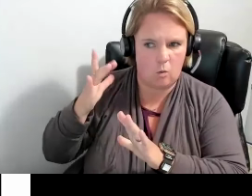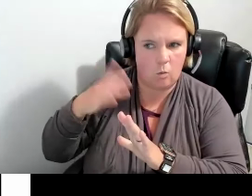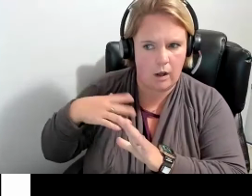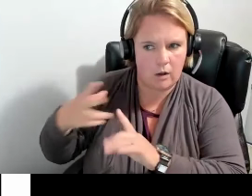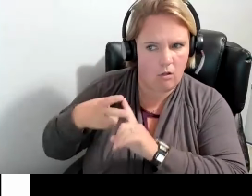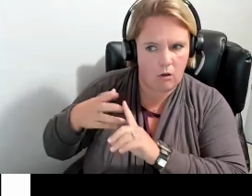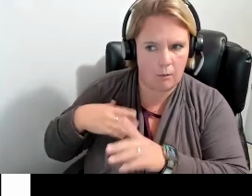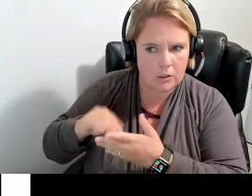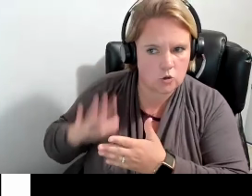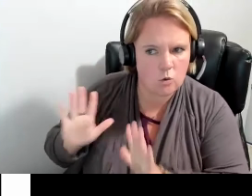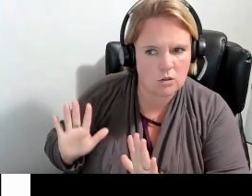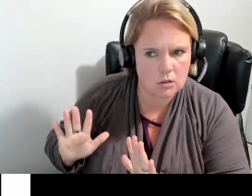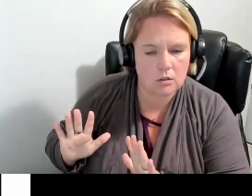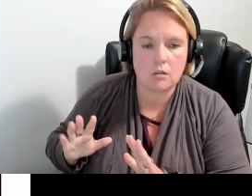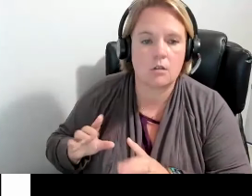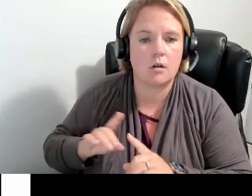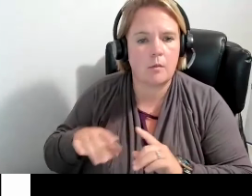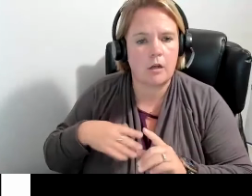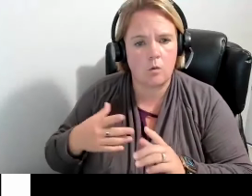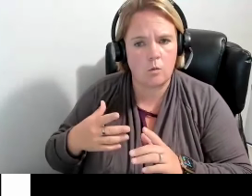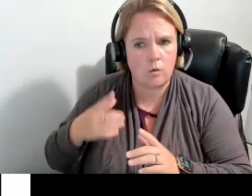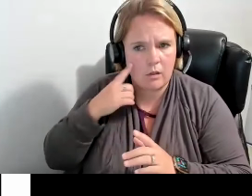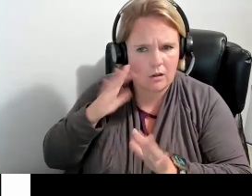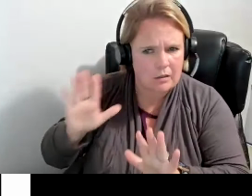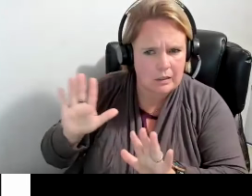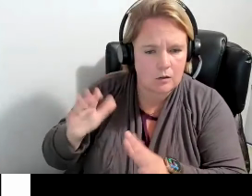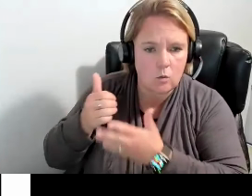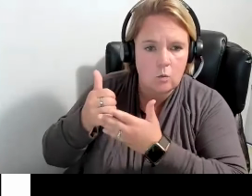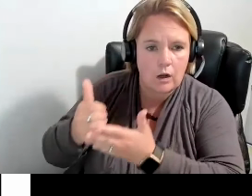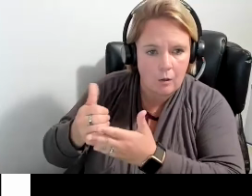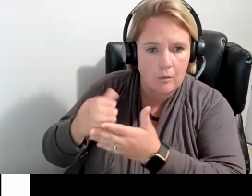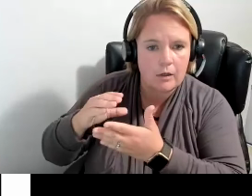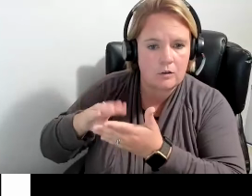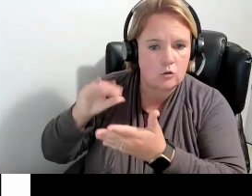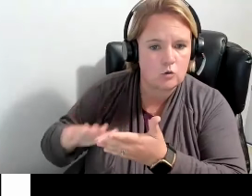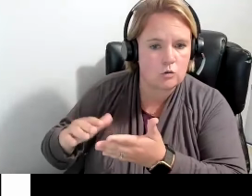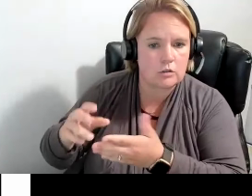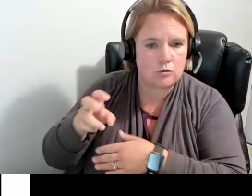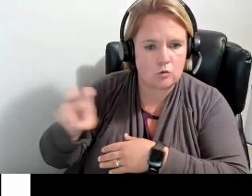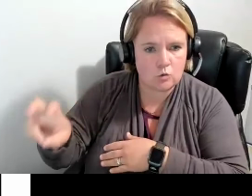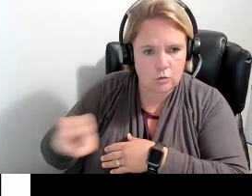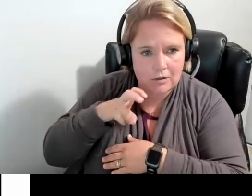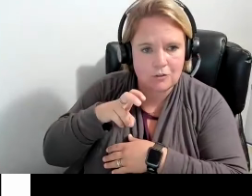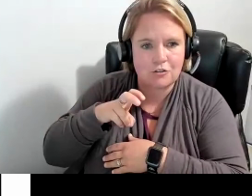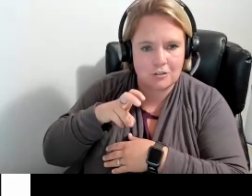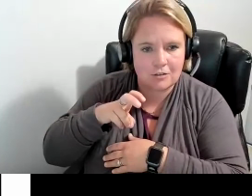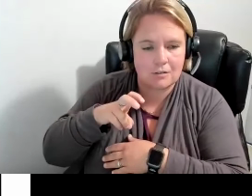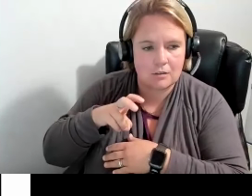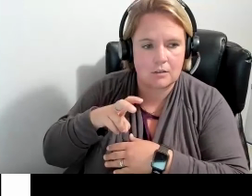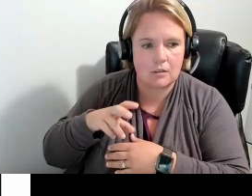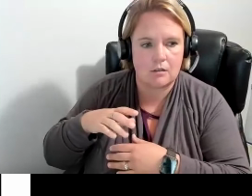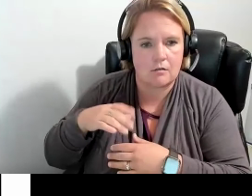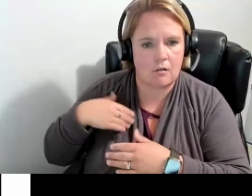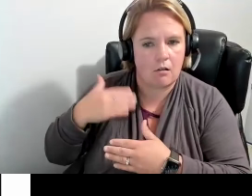students? But we saw it as we're helping that your students start to transition over. And it took some